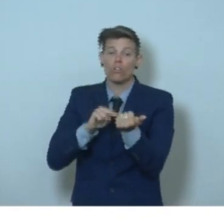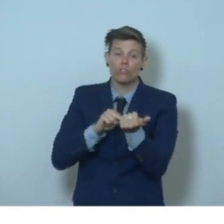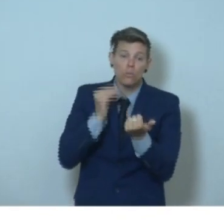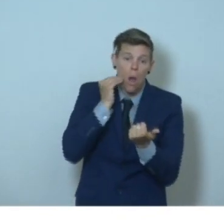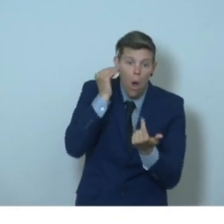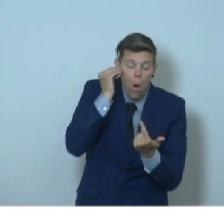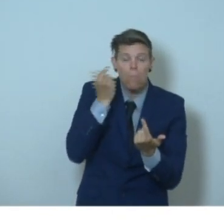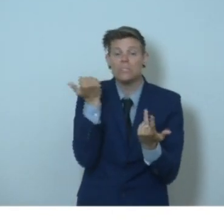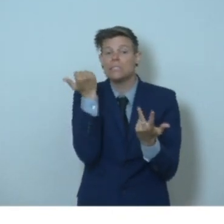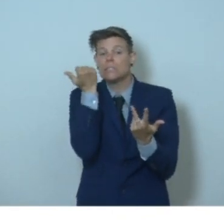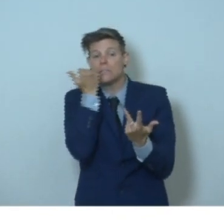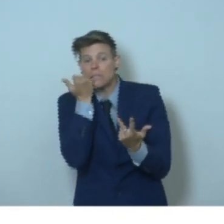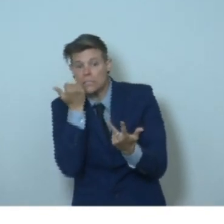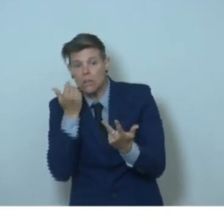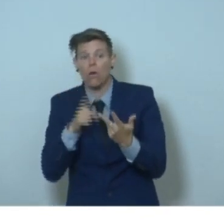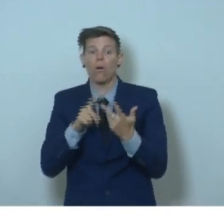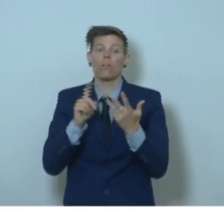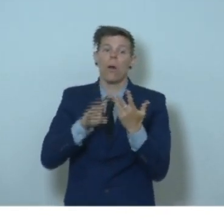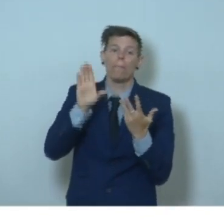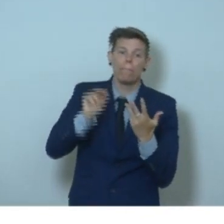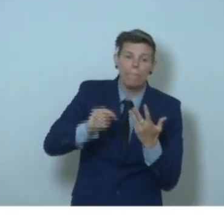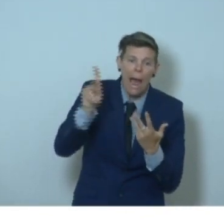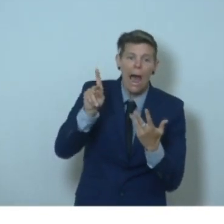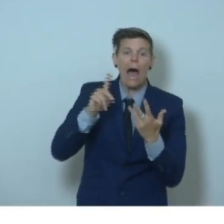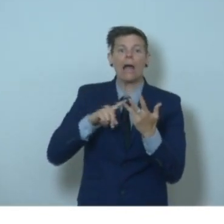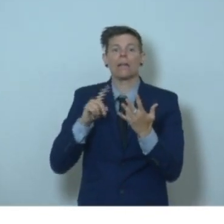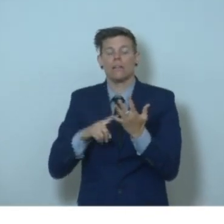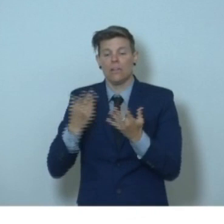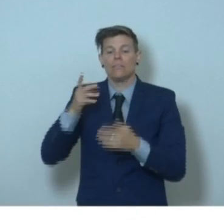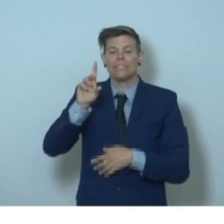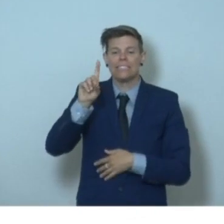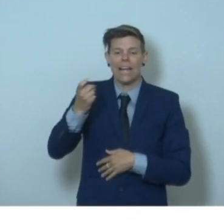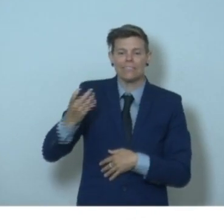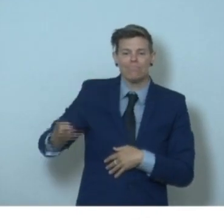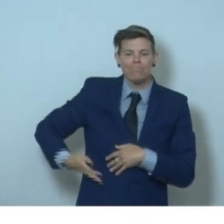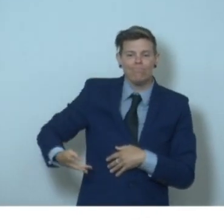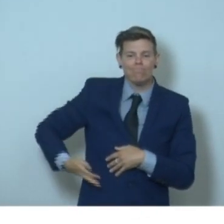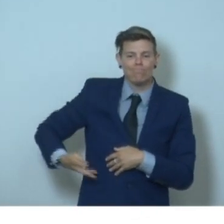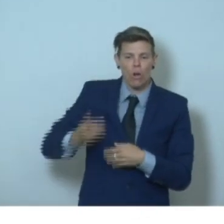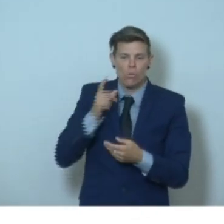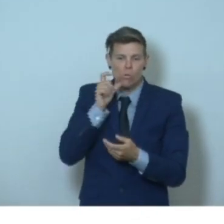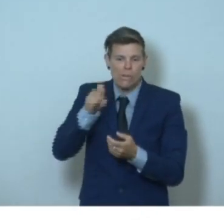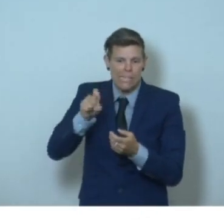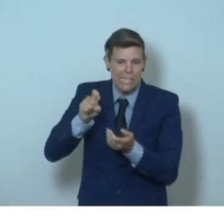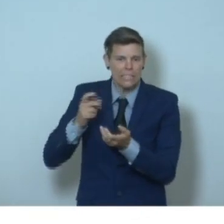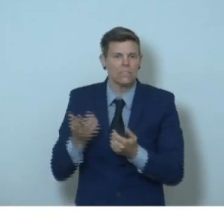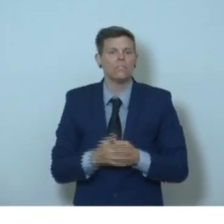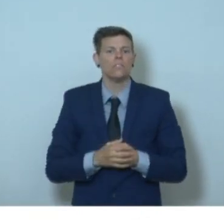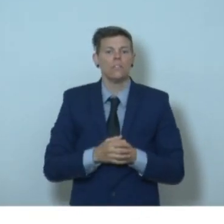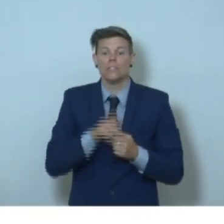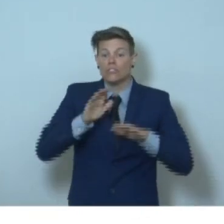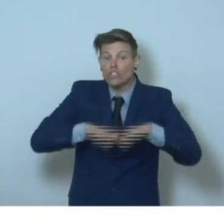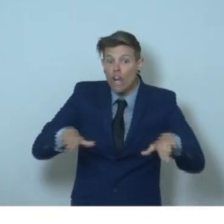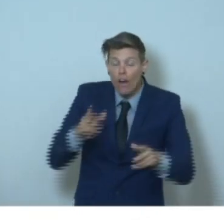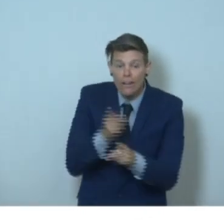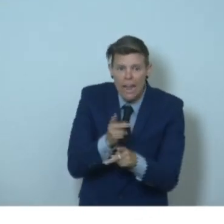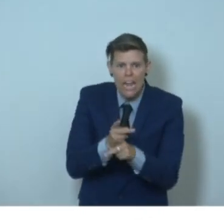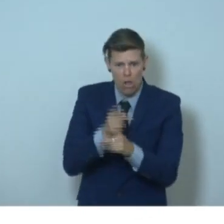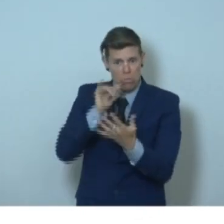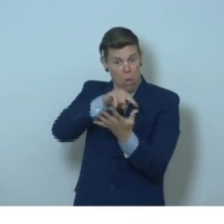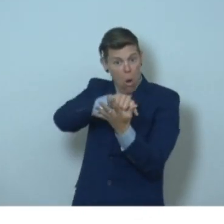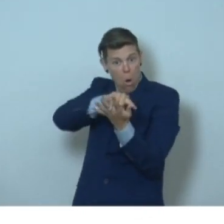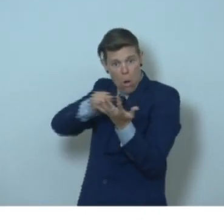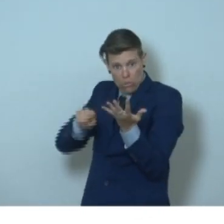financial institutions, dialysis centers, and child care centers. And I meant to represent that we're in all the businesses of the state. When